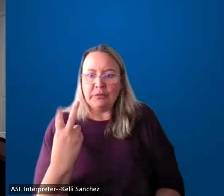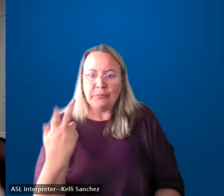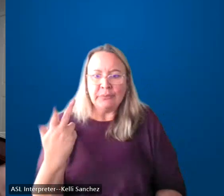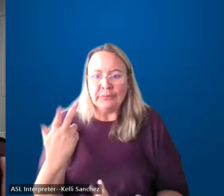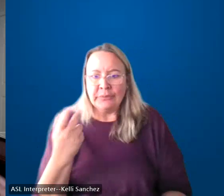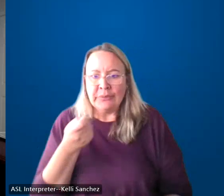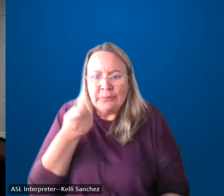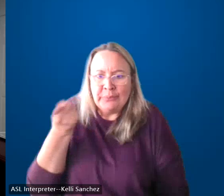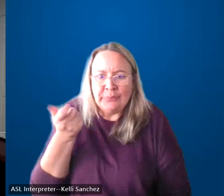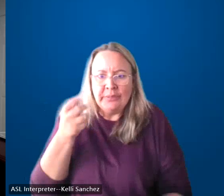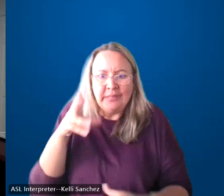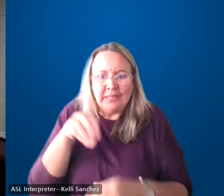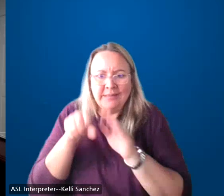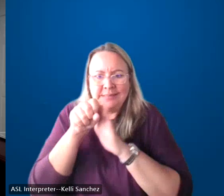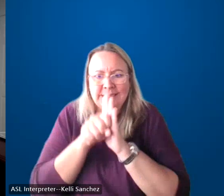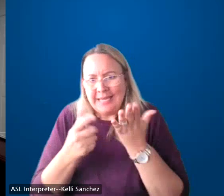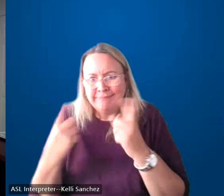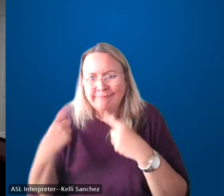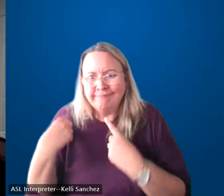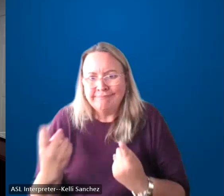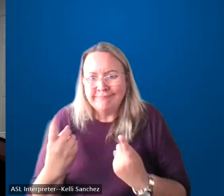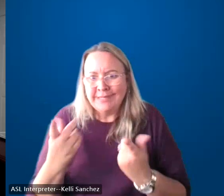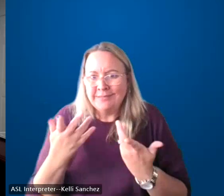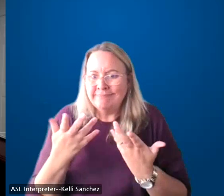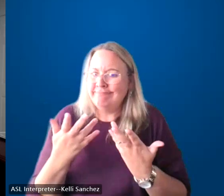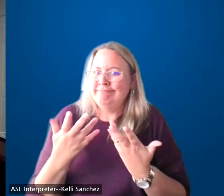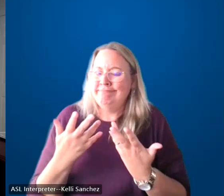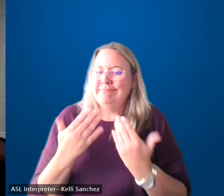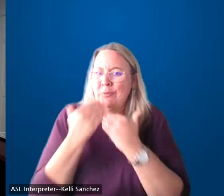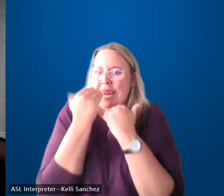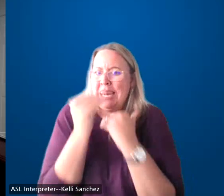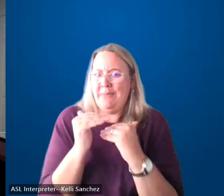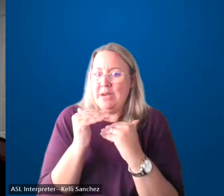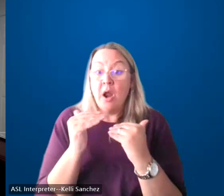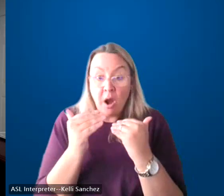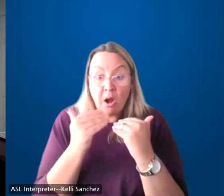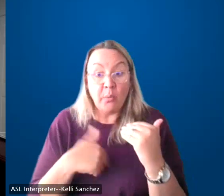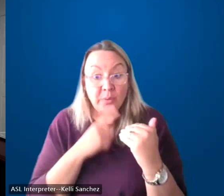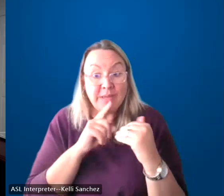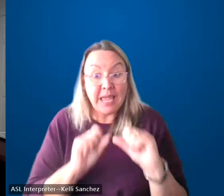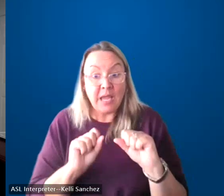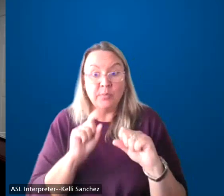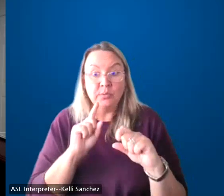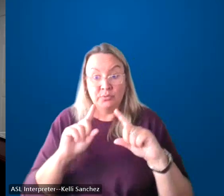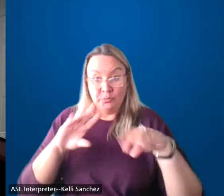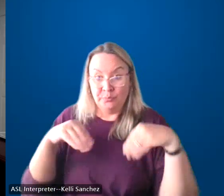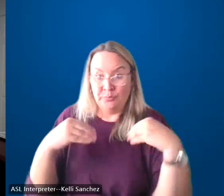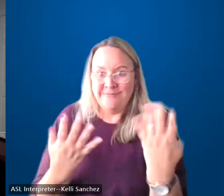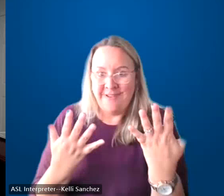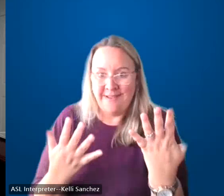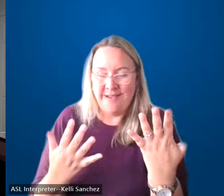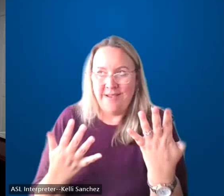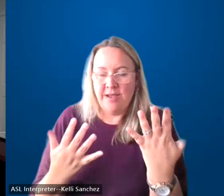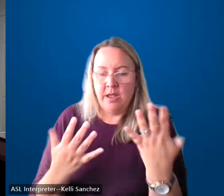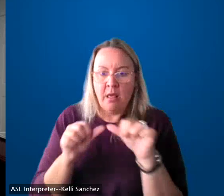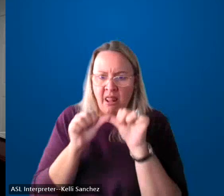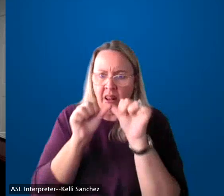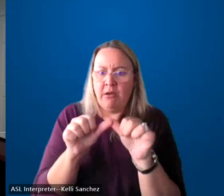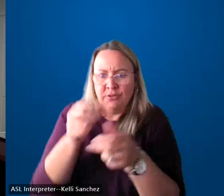of those here in the state. So, are we really able to provide